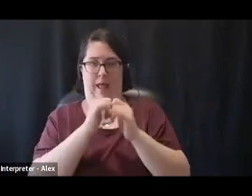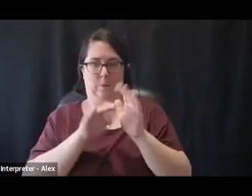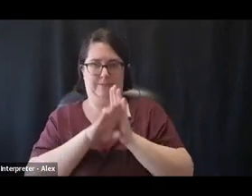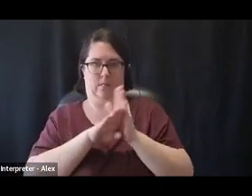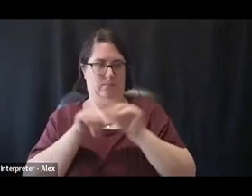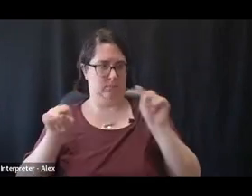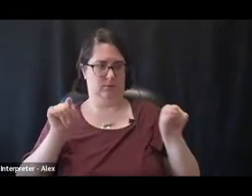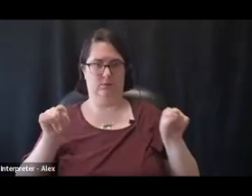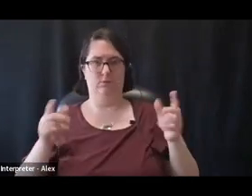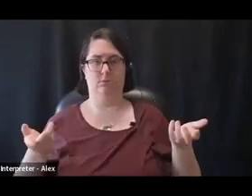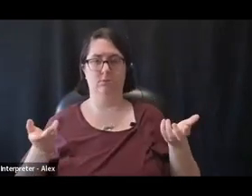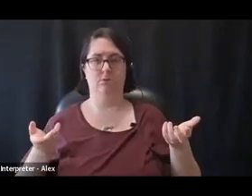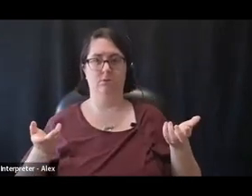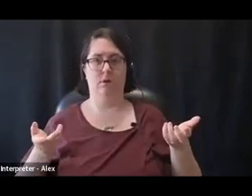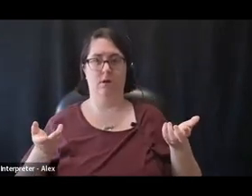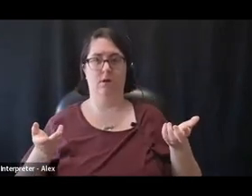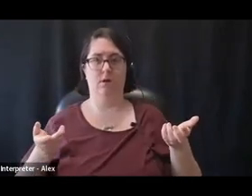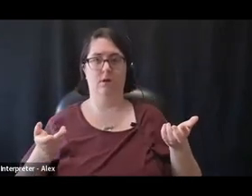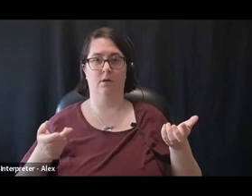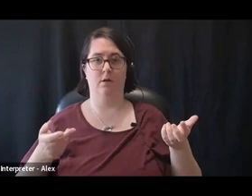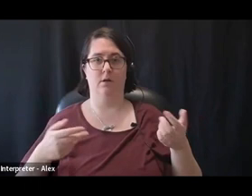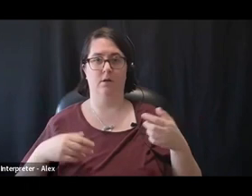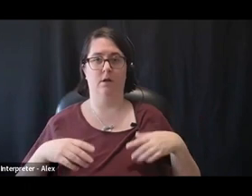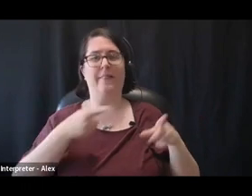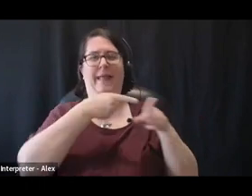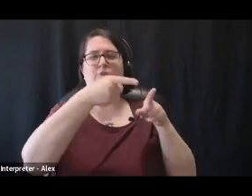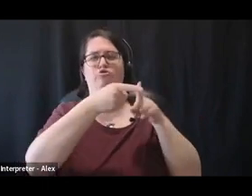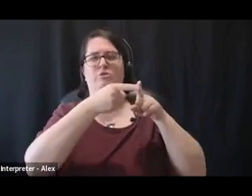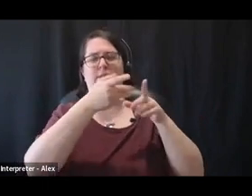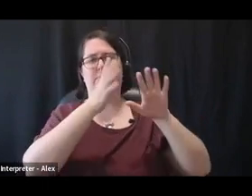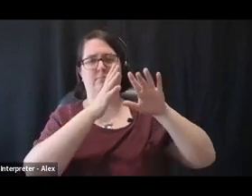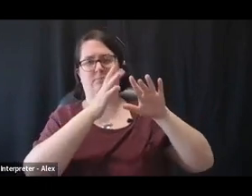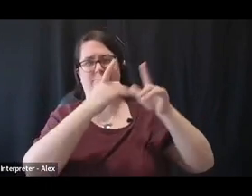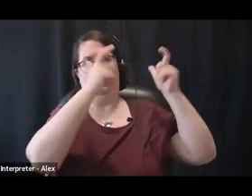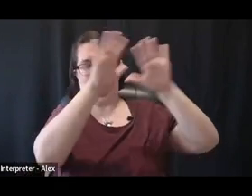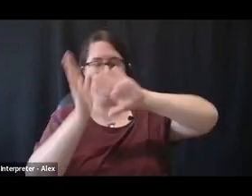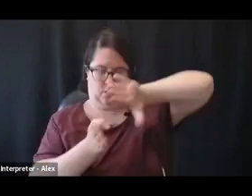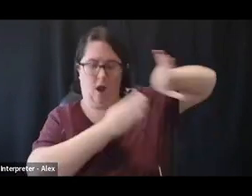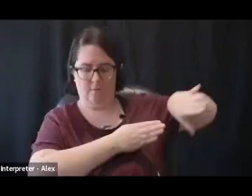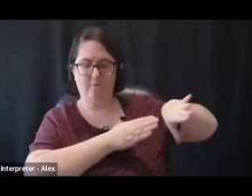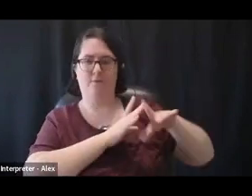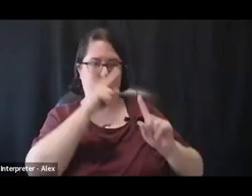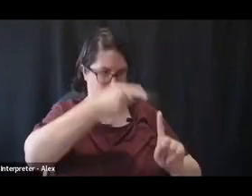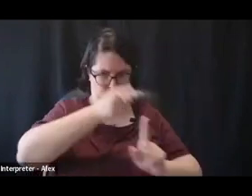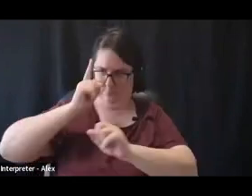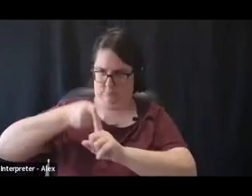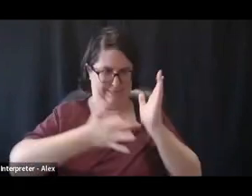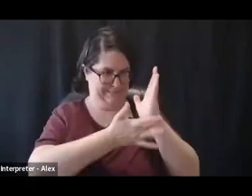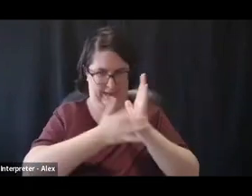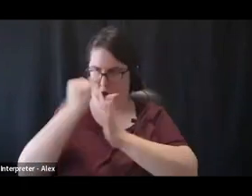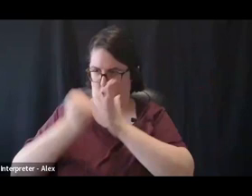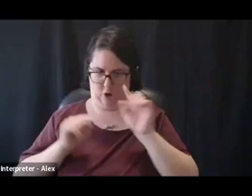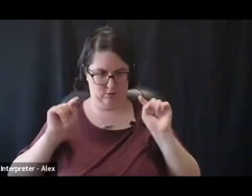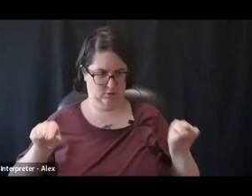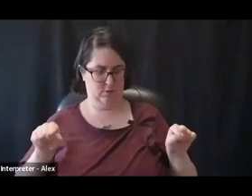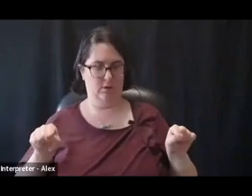developed, if we take away all the tech bro and industry crap. But if we stick to like the really deep work